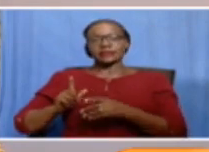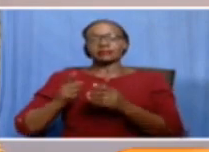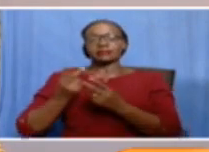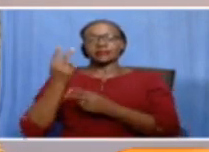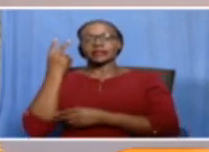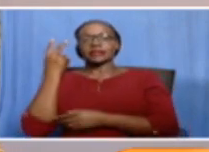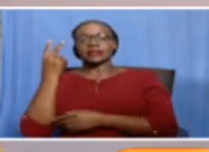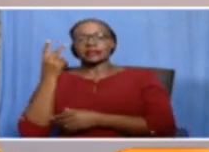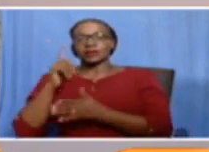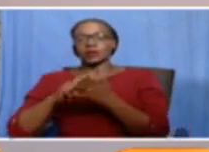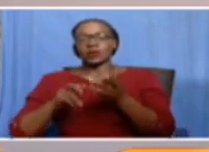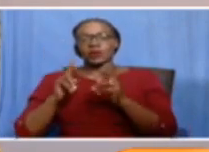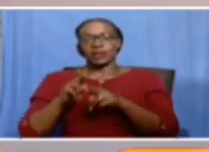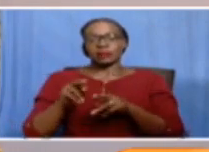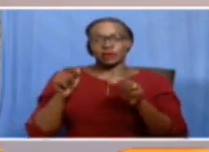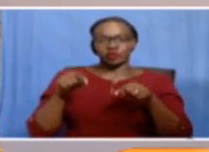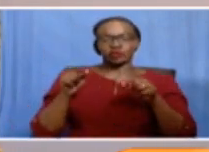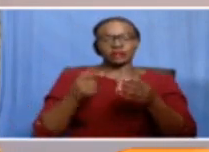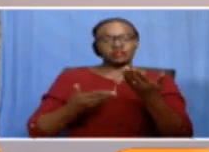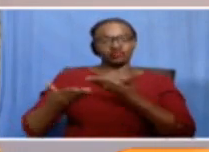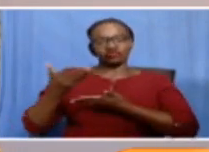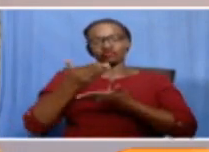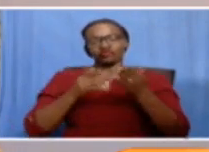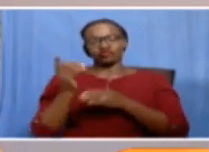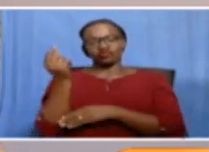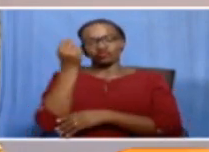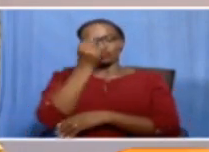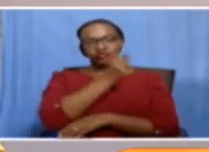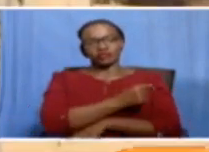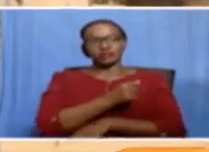more about the U.S. First Lady's engagements earlier today.